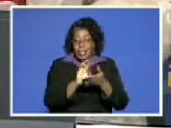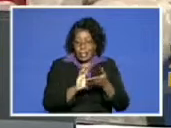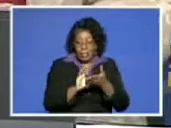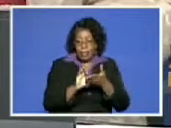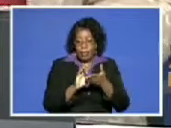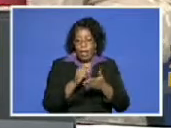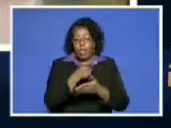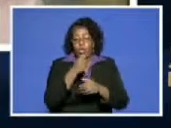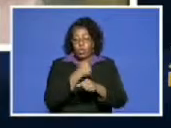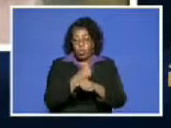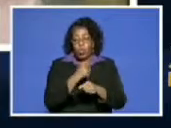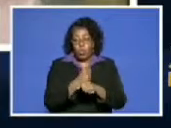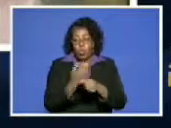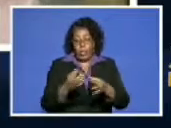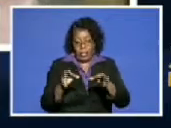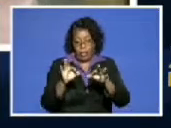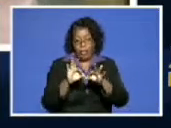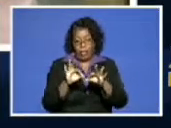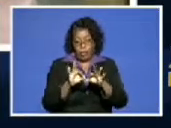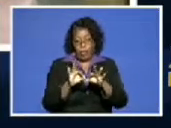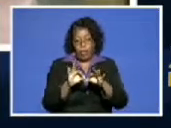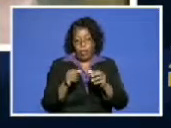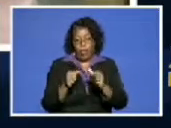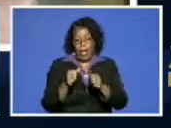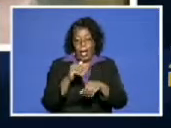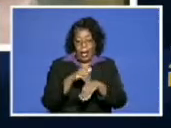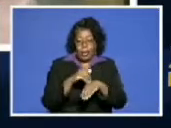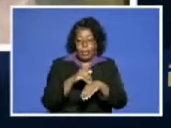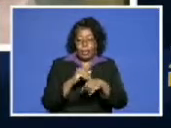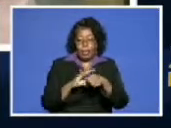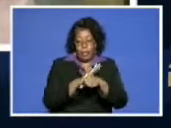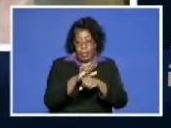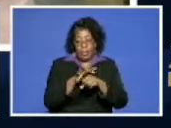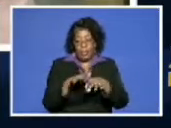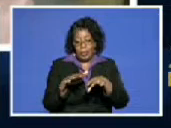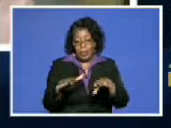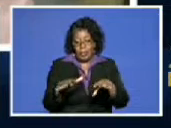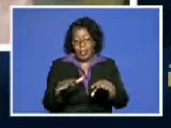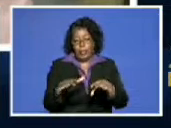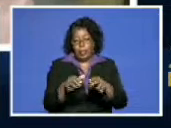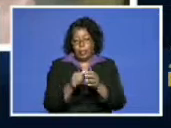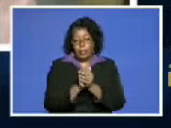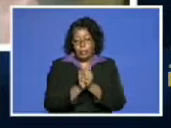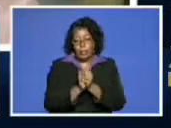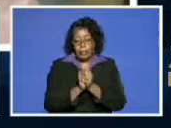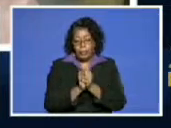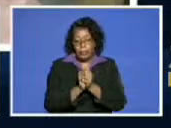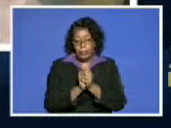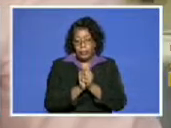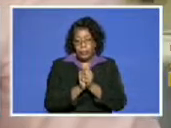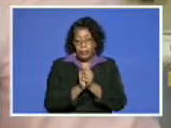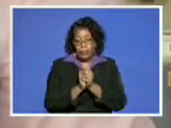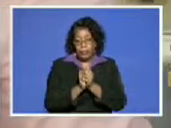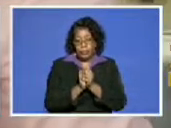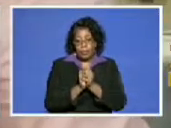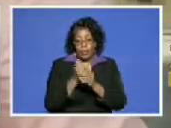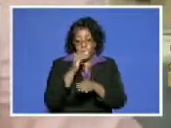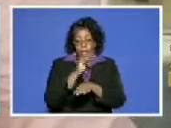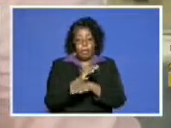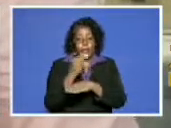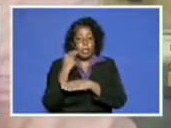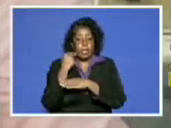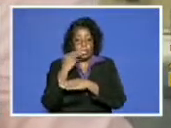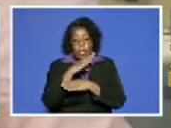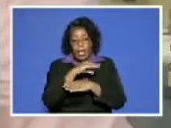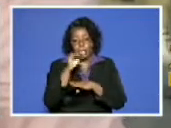on the front line of the COVID-19 pandemic. Our Kelsey Johnson has the details. Good evening, Makushla.